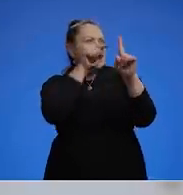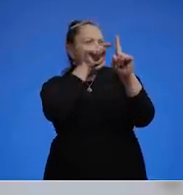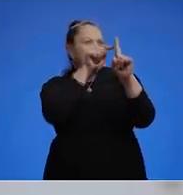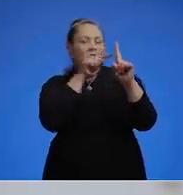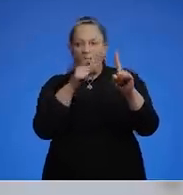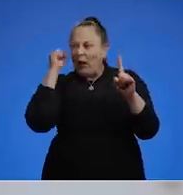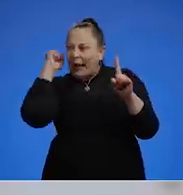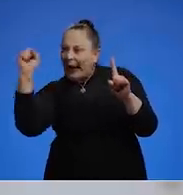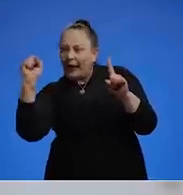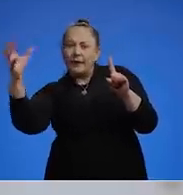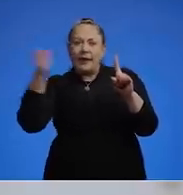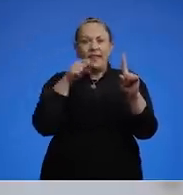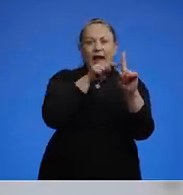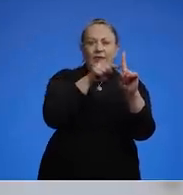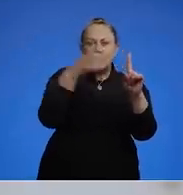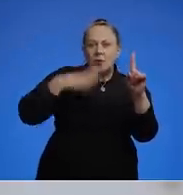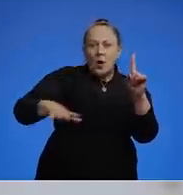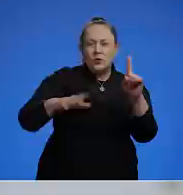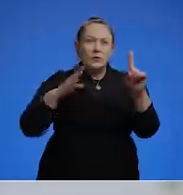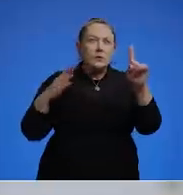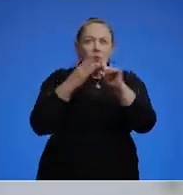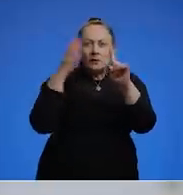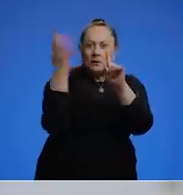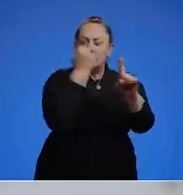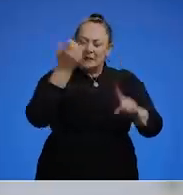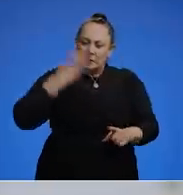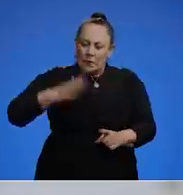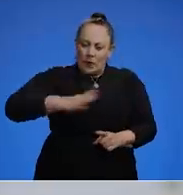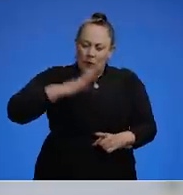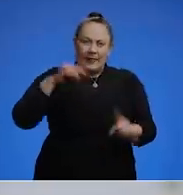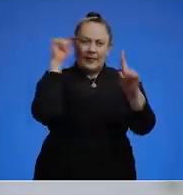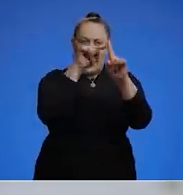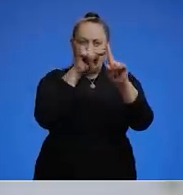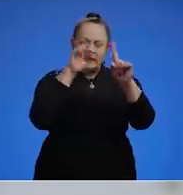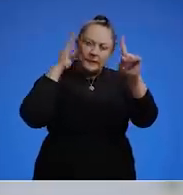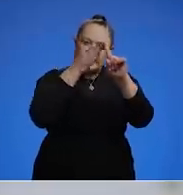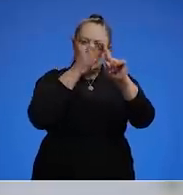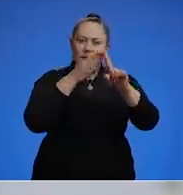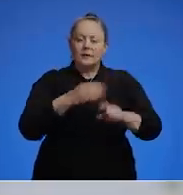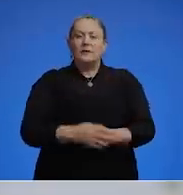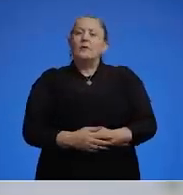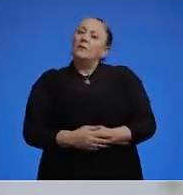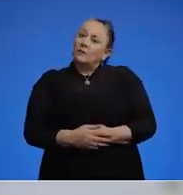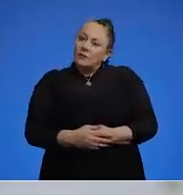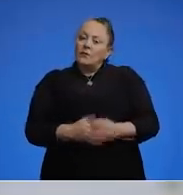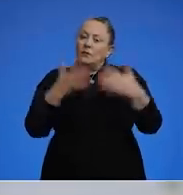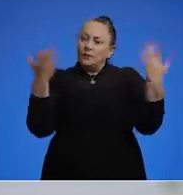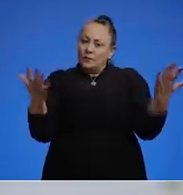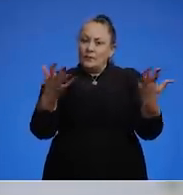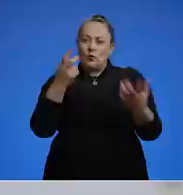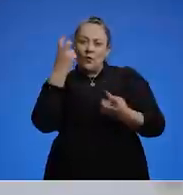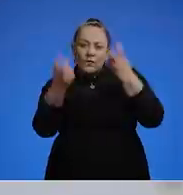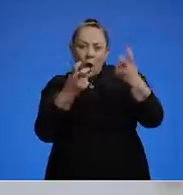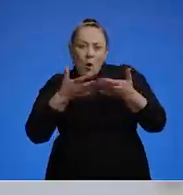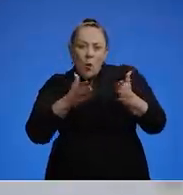kill. You have an ambition that you cannot satisfy, so you fight to get your way